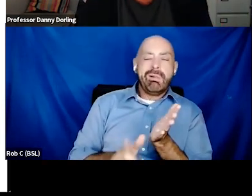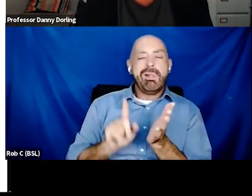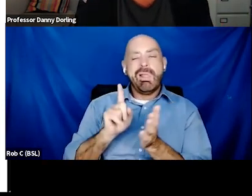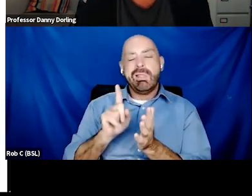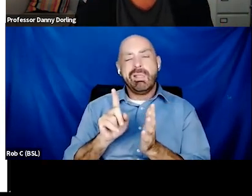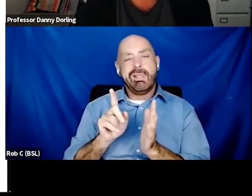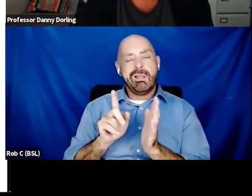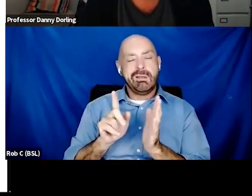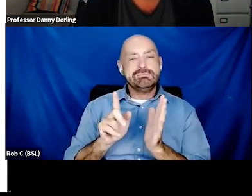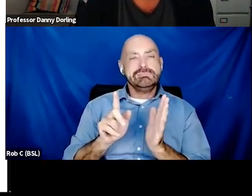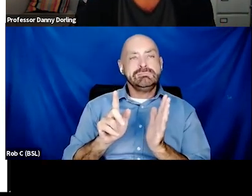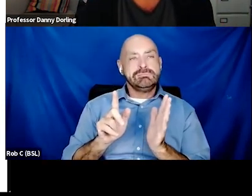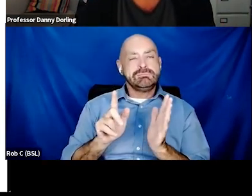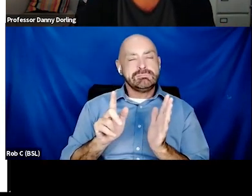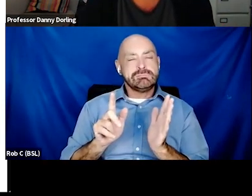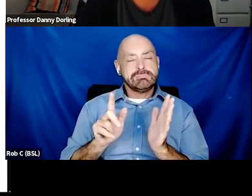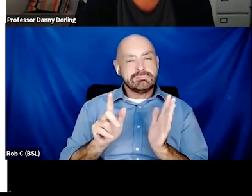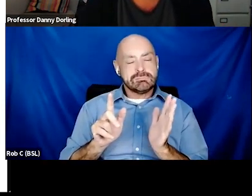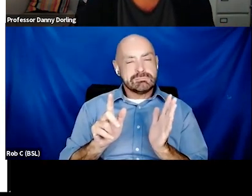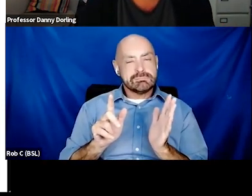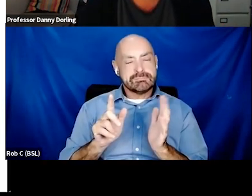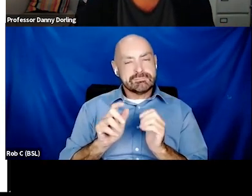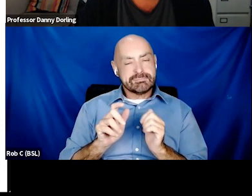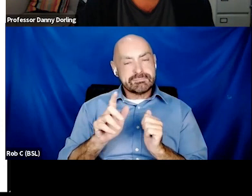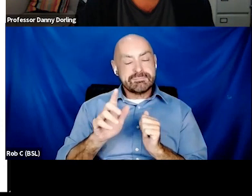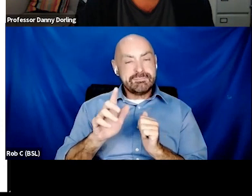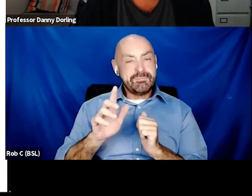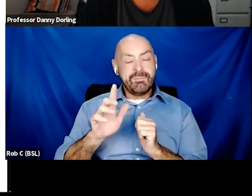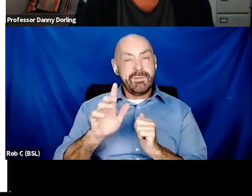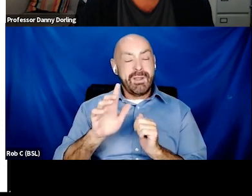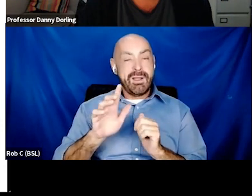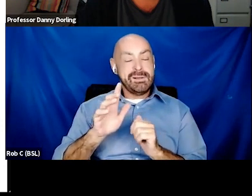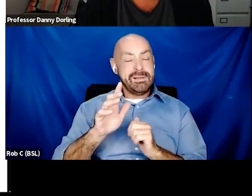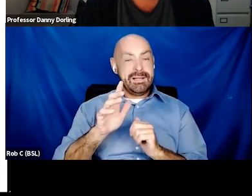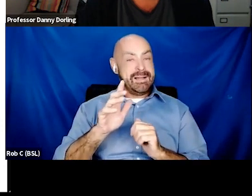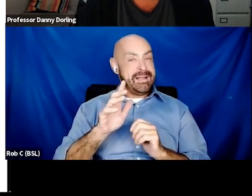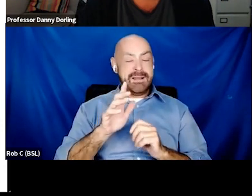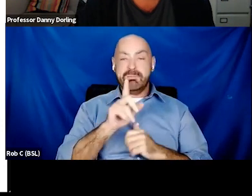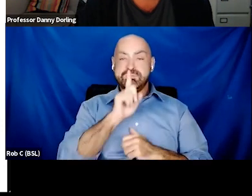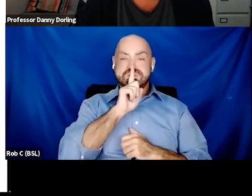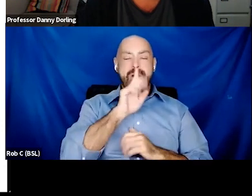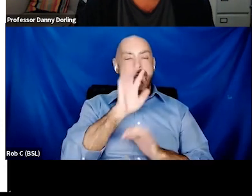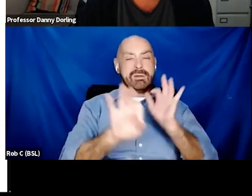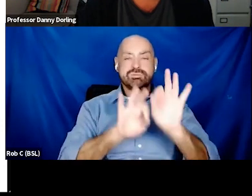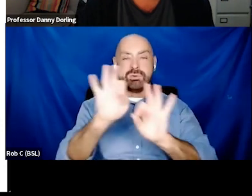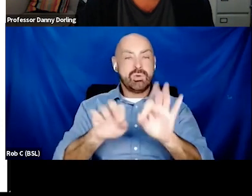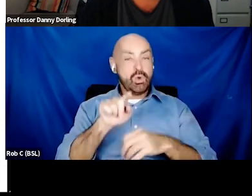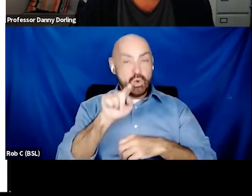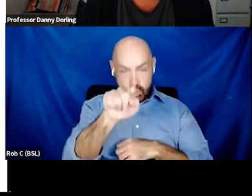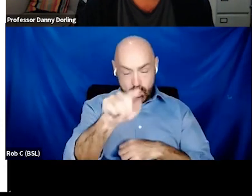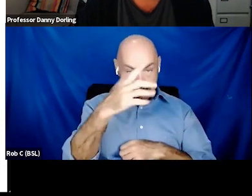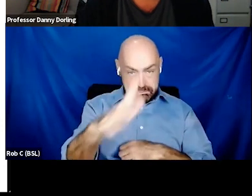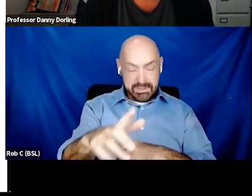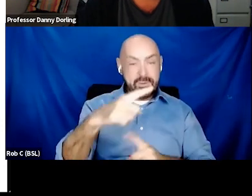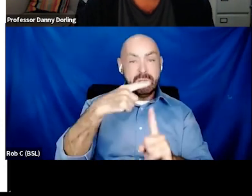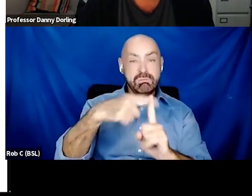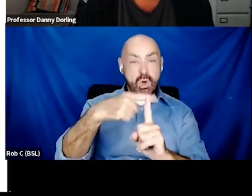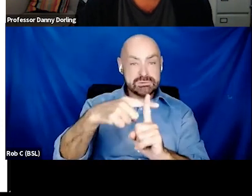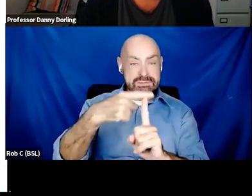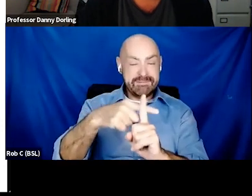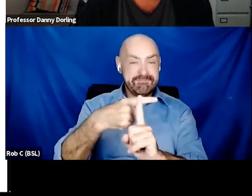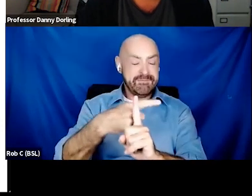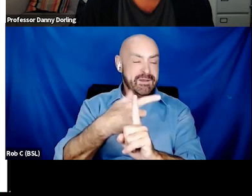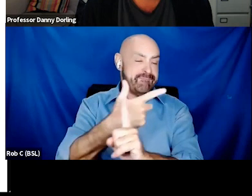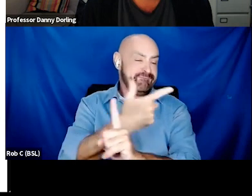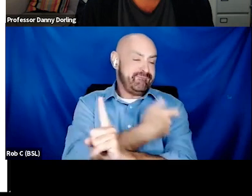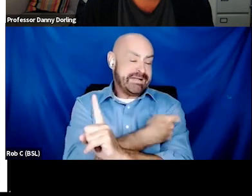to try to make them so. So they stopped asking questions about whether you had positive vaccine sentiment. Once